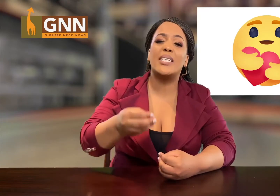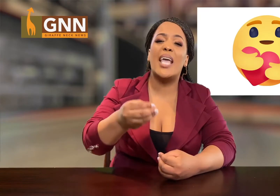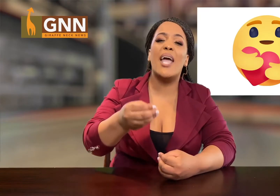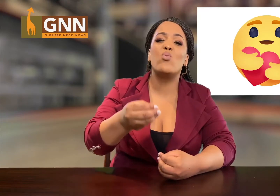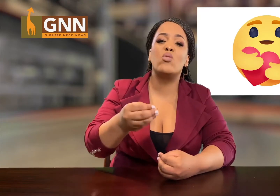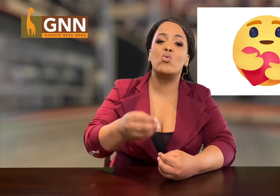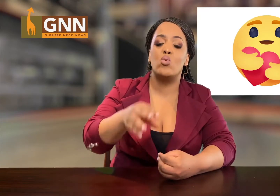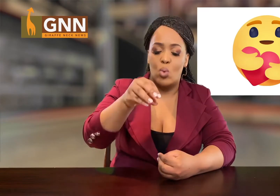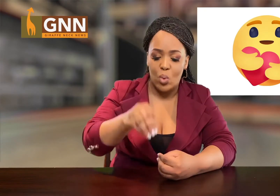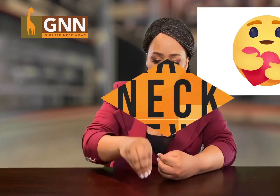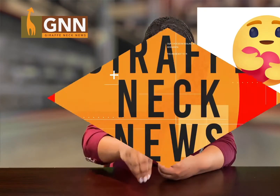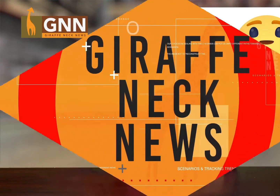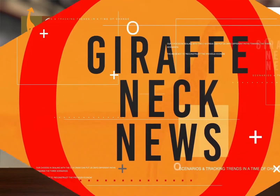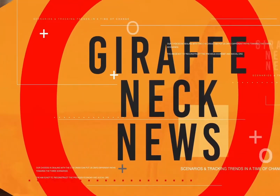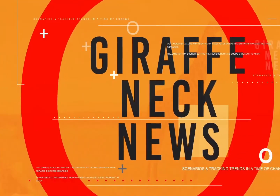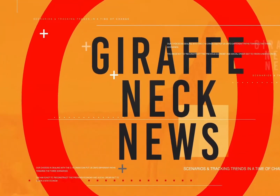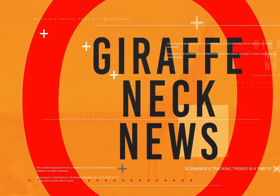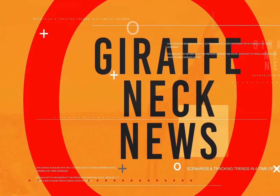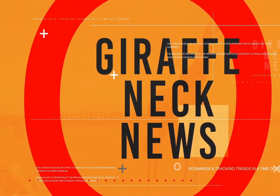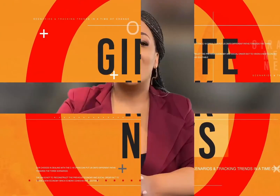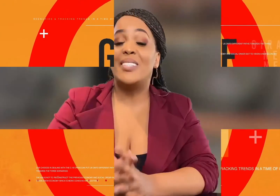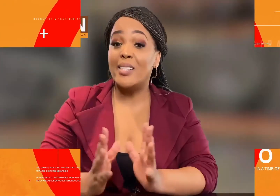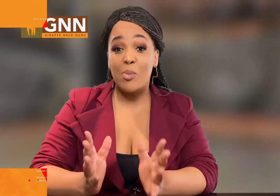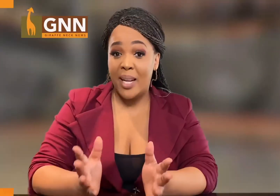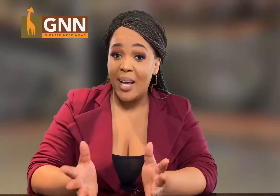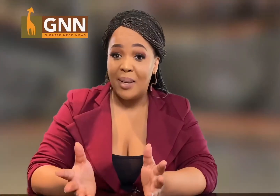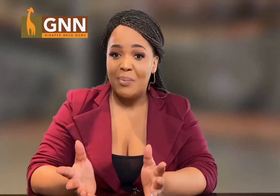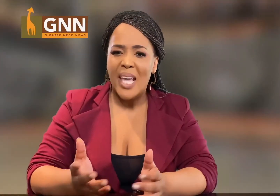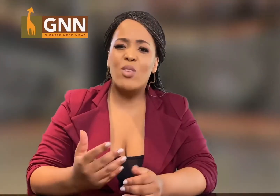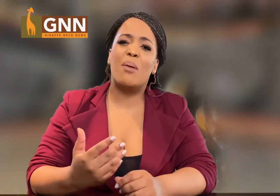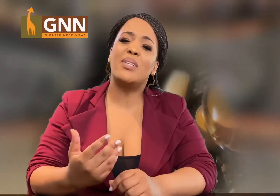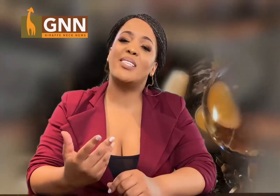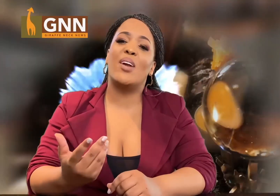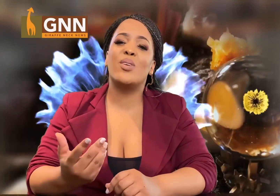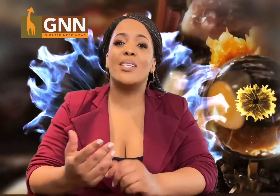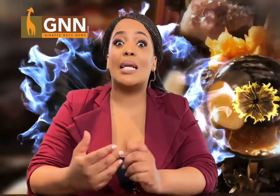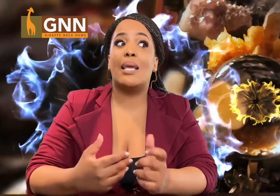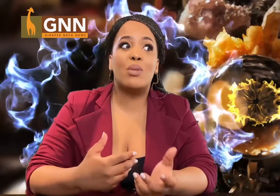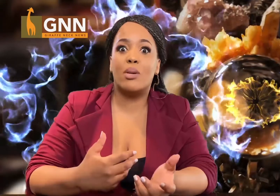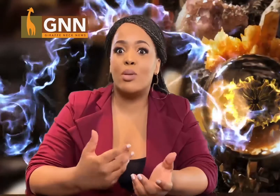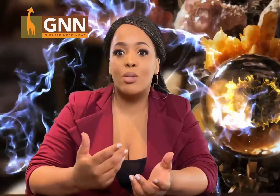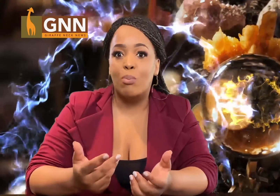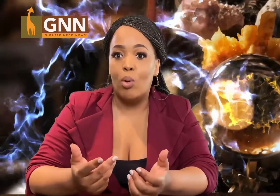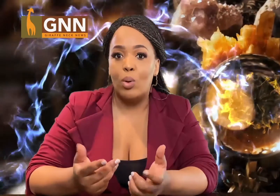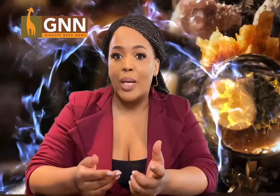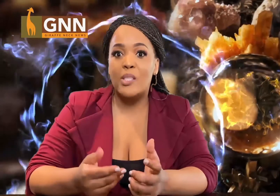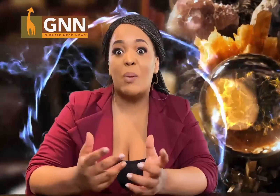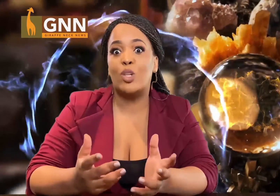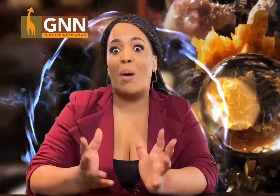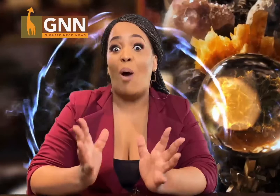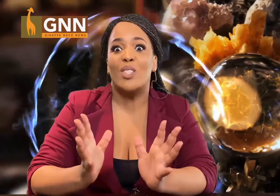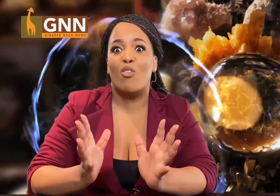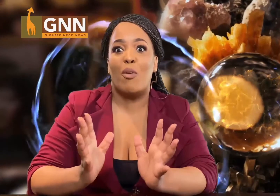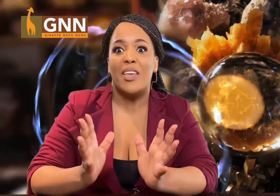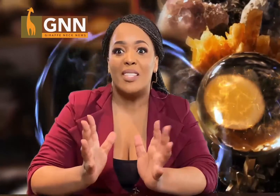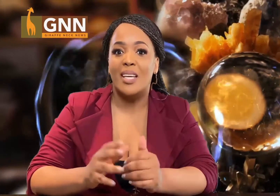and what can we do now. Just to be clear, Indlulamithi Scenarios doesn't claim to have a crystal ball or any